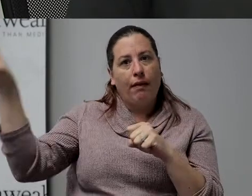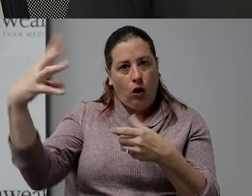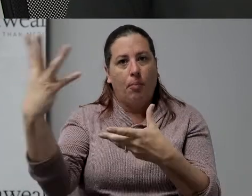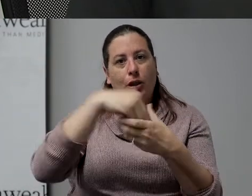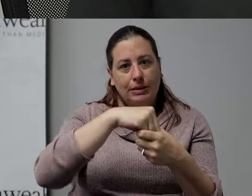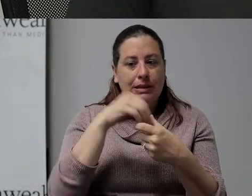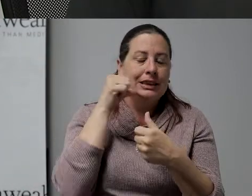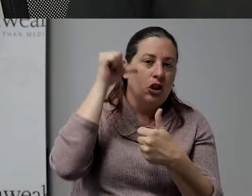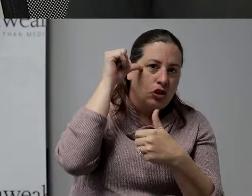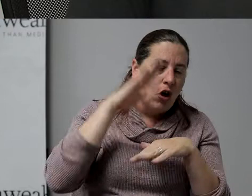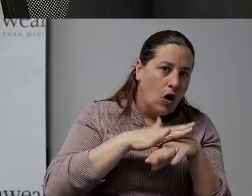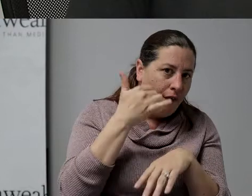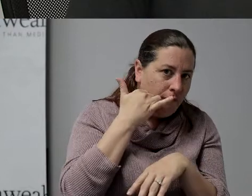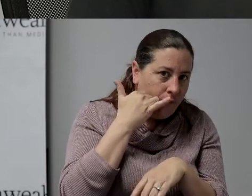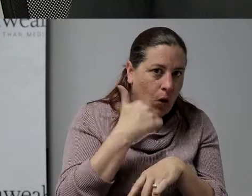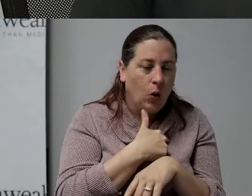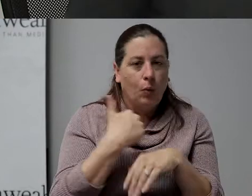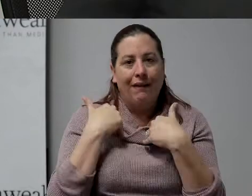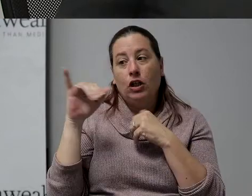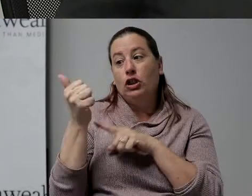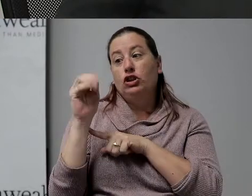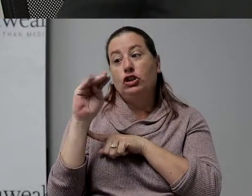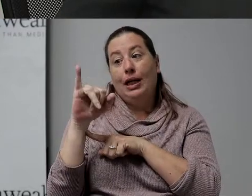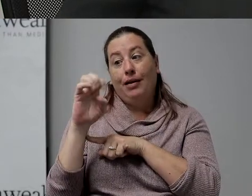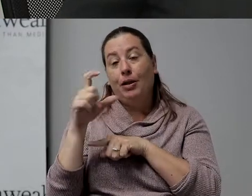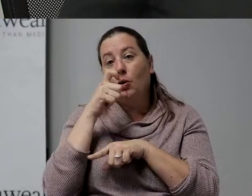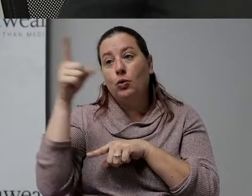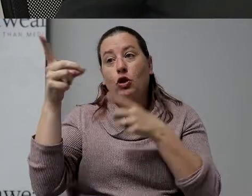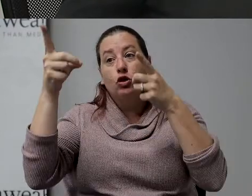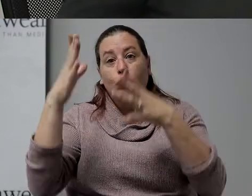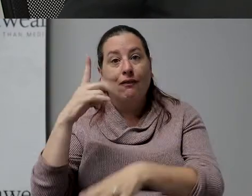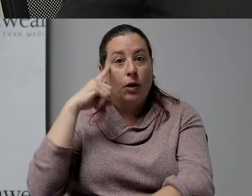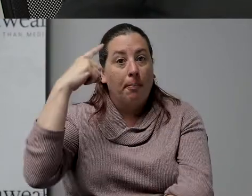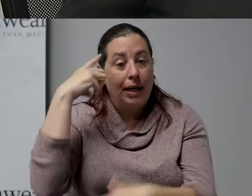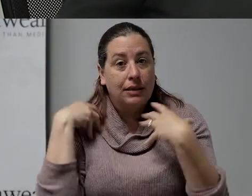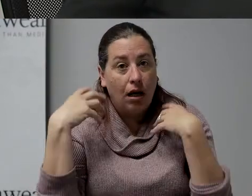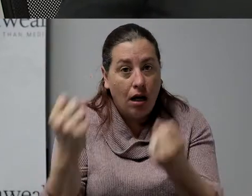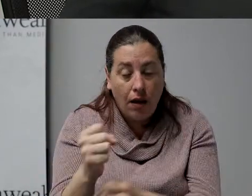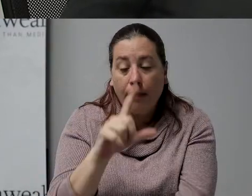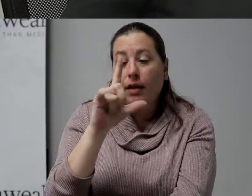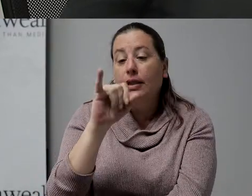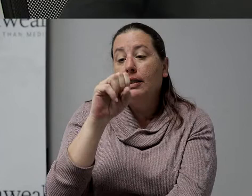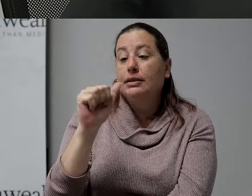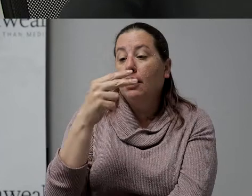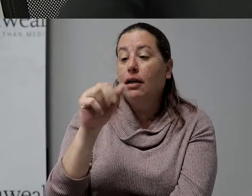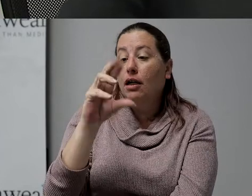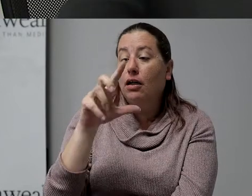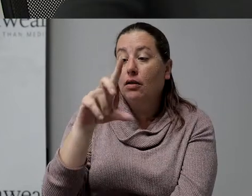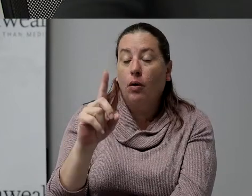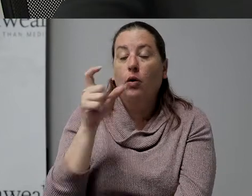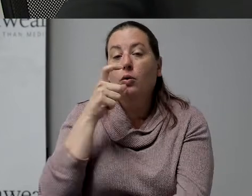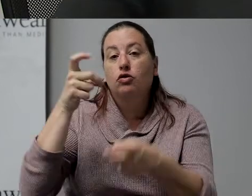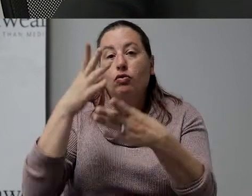Yesterday on the phone, we've got Jamie, who's our director over mental health. We've got Lisa Harold, who's our director over